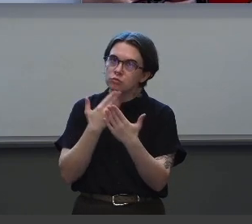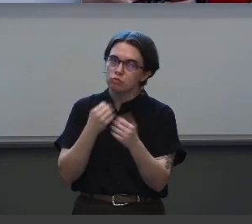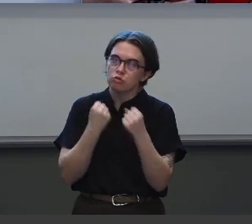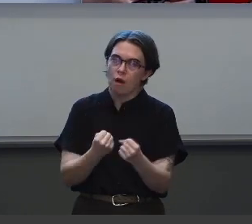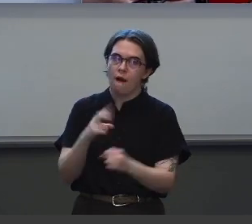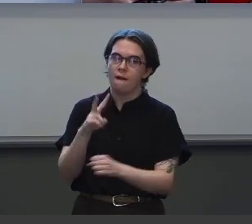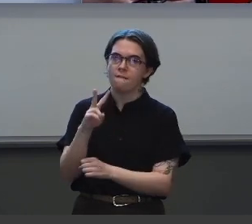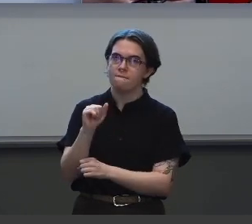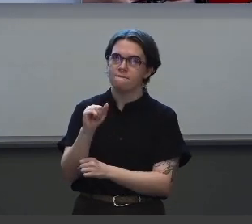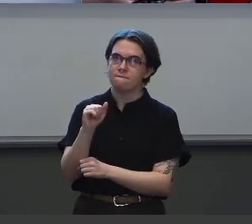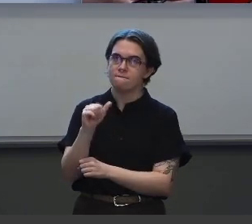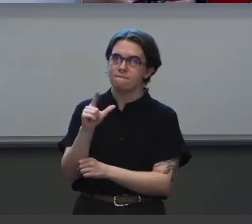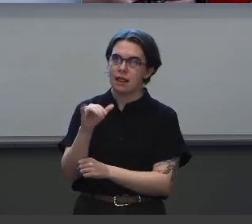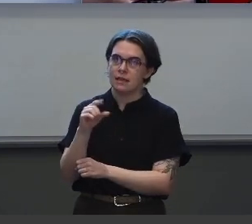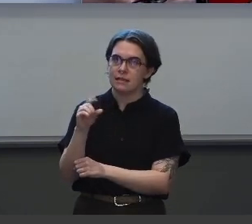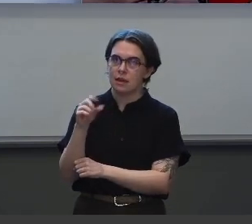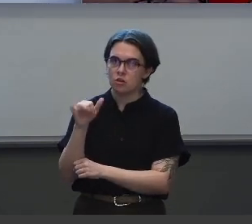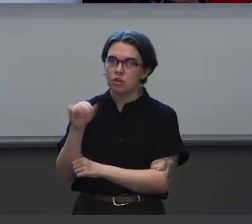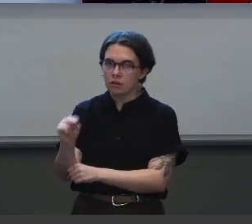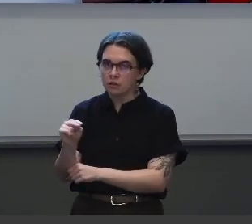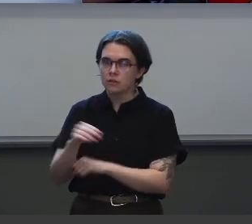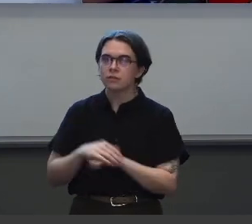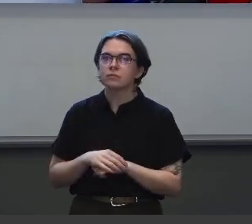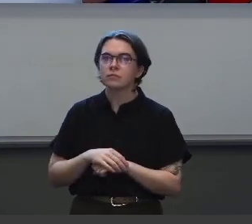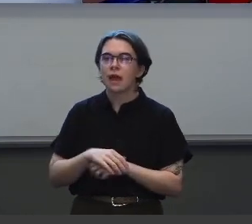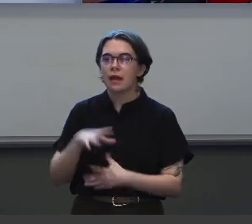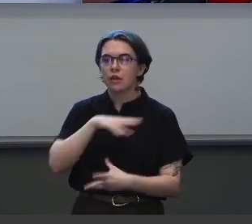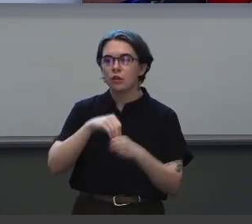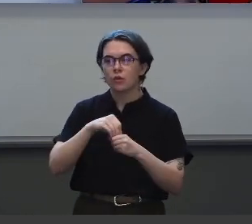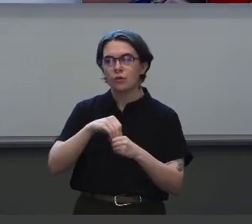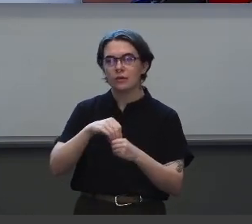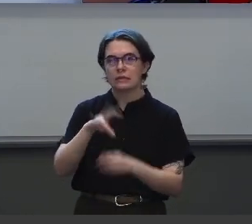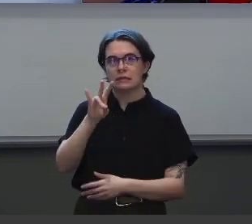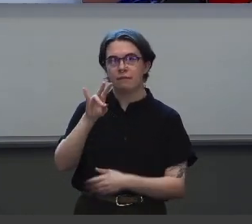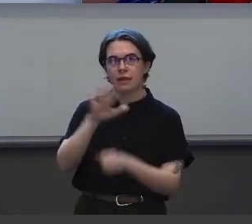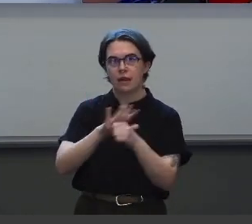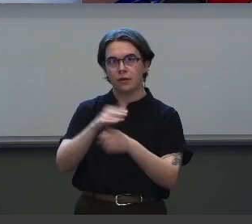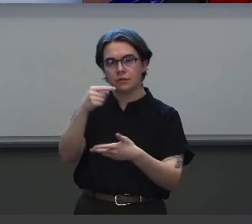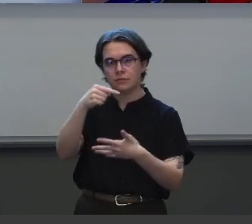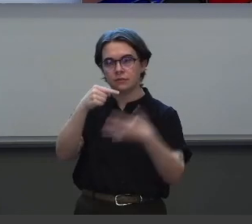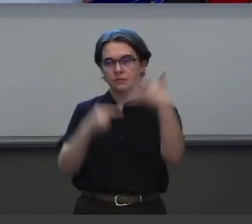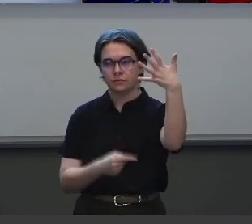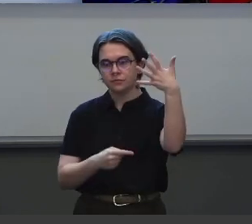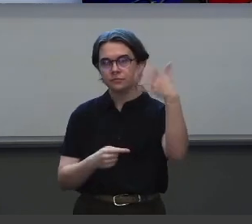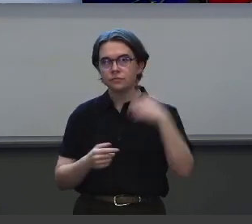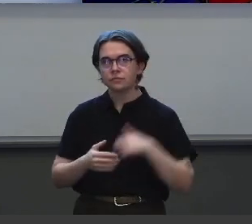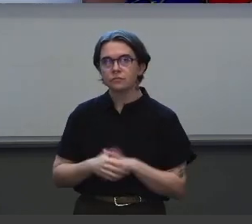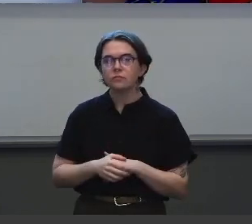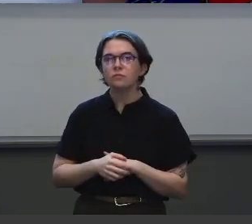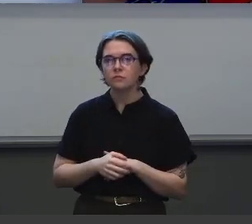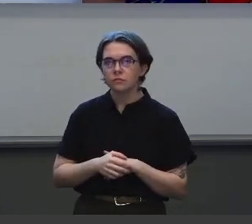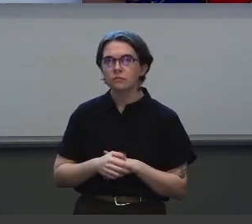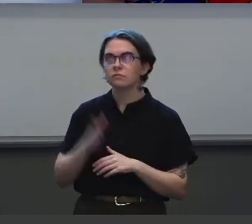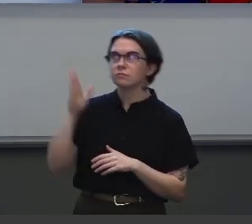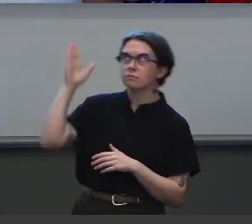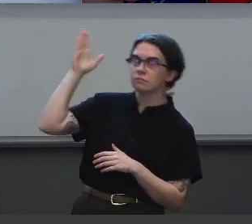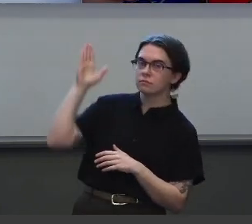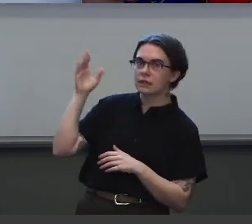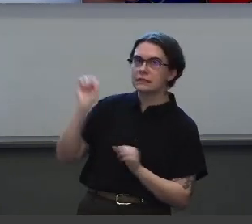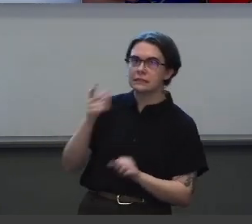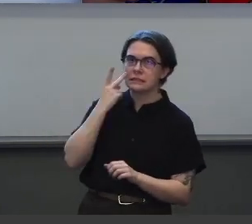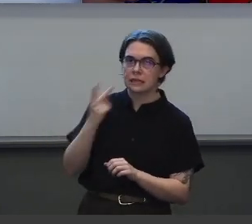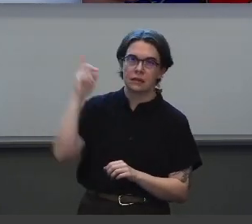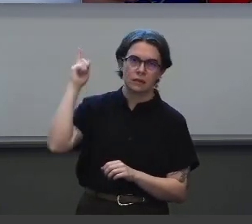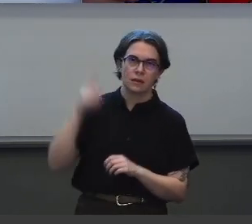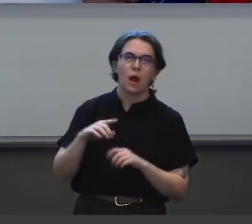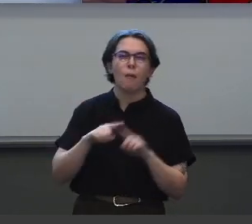processing, and it considers the seven different domains you see here on the screen. But I'm also going to talk about these in a